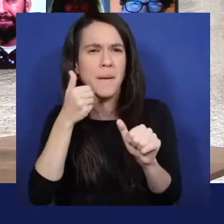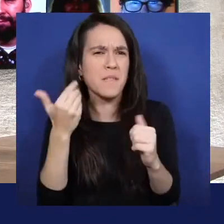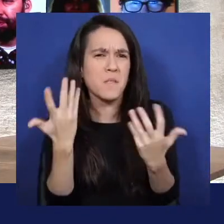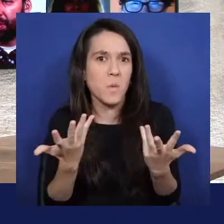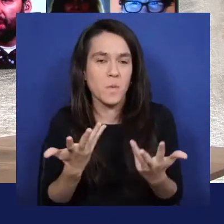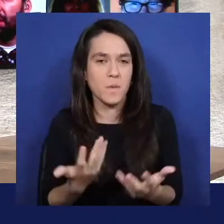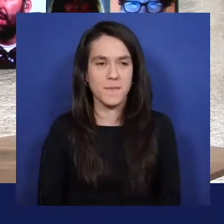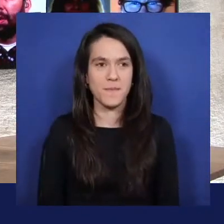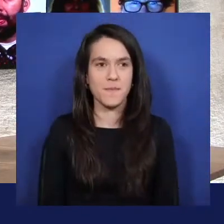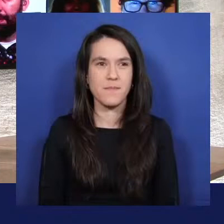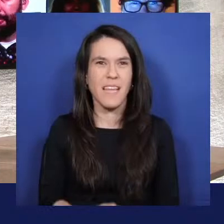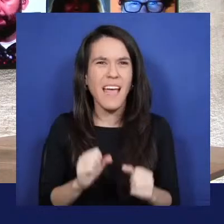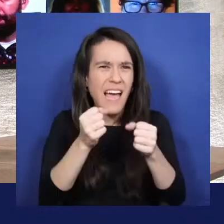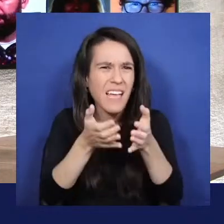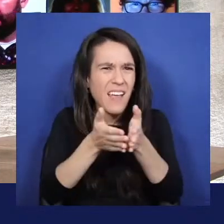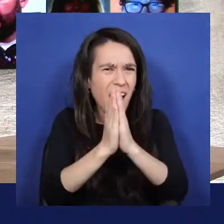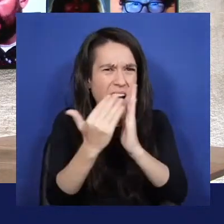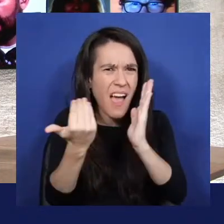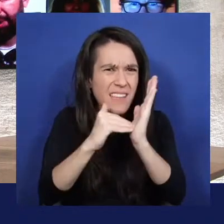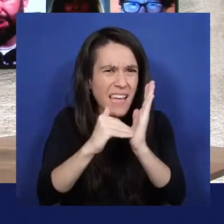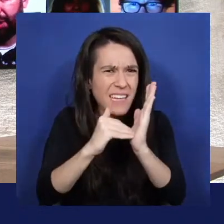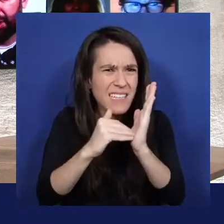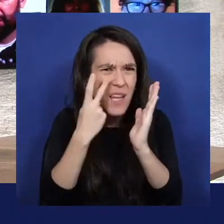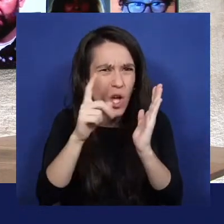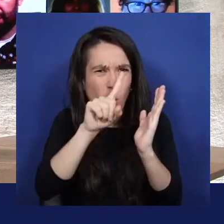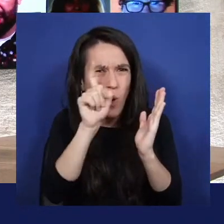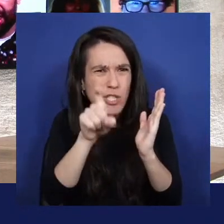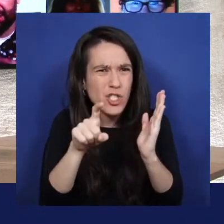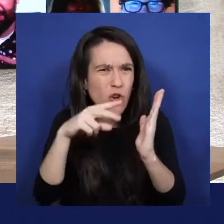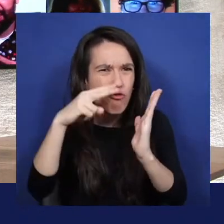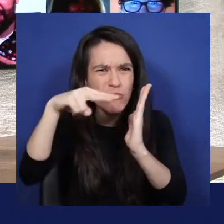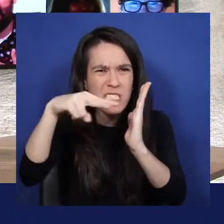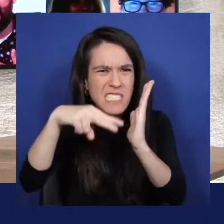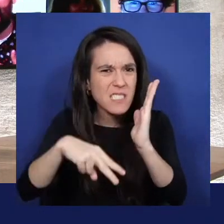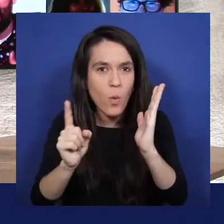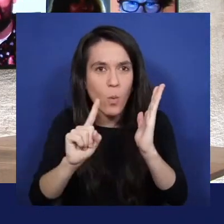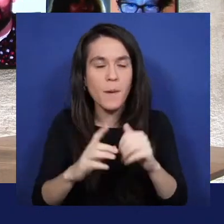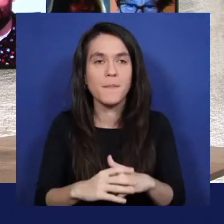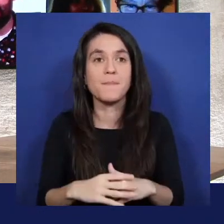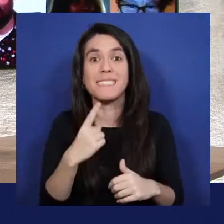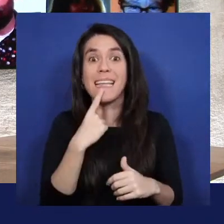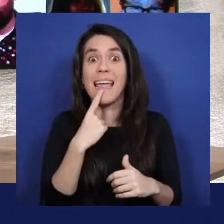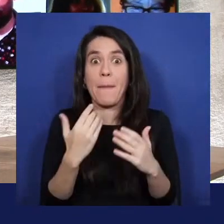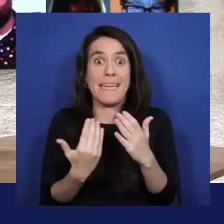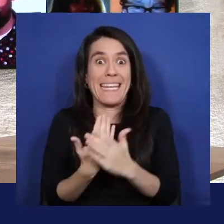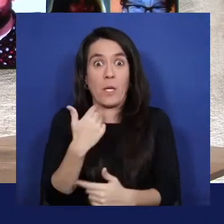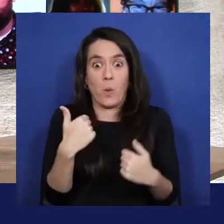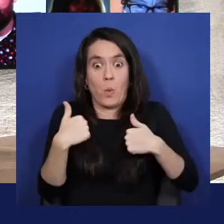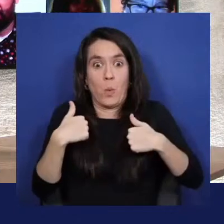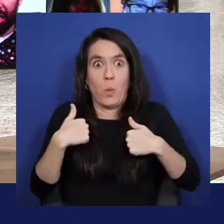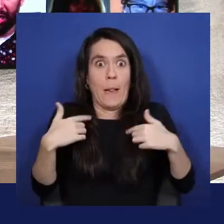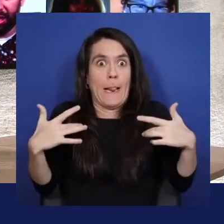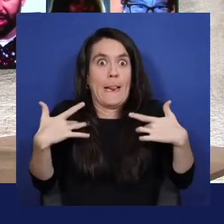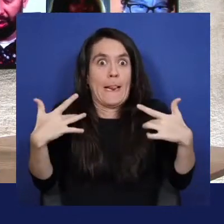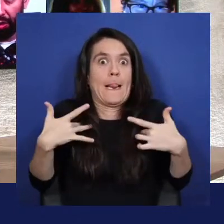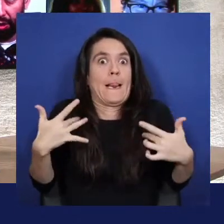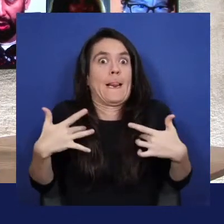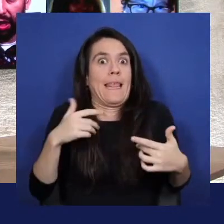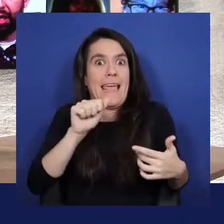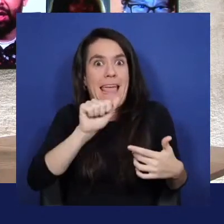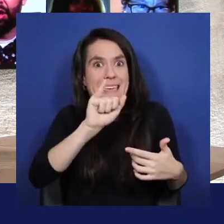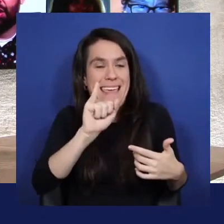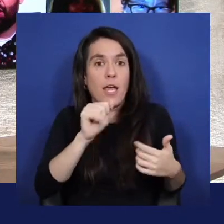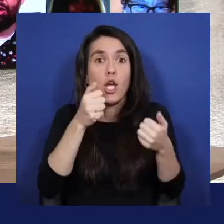that question, or can we read it somewhere? Absolutely. So if, as a beginner in AI, is it useless to start training things